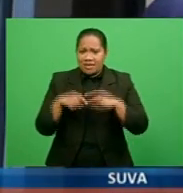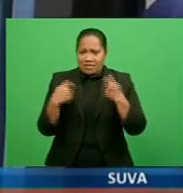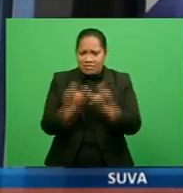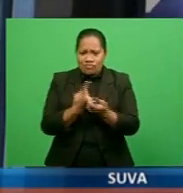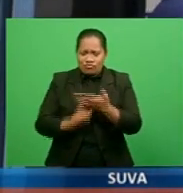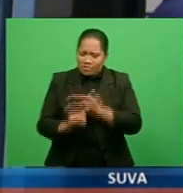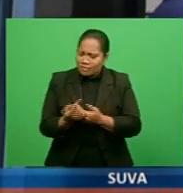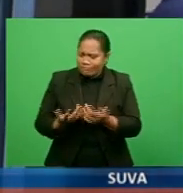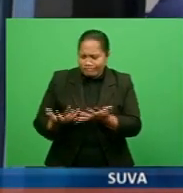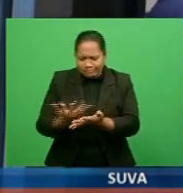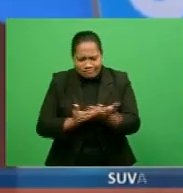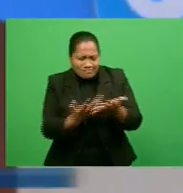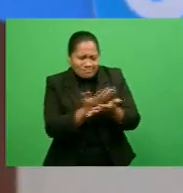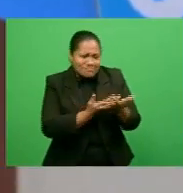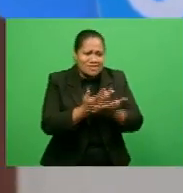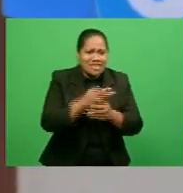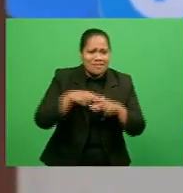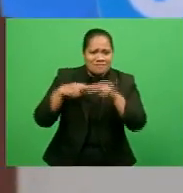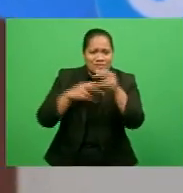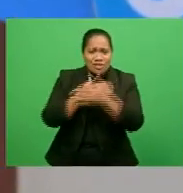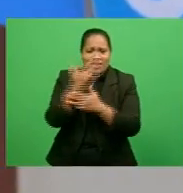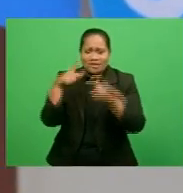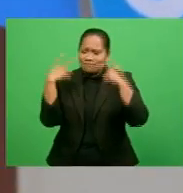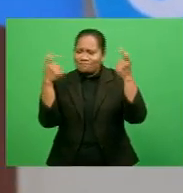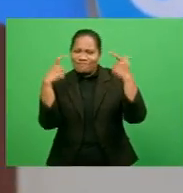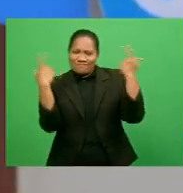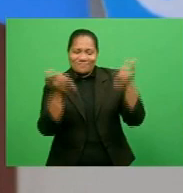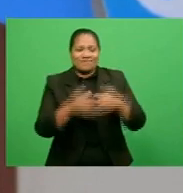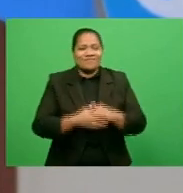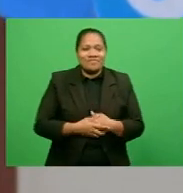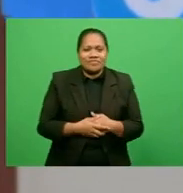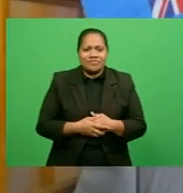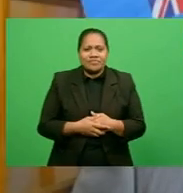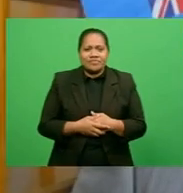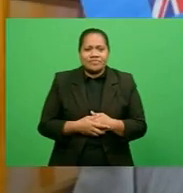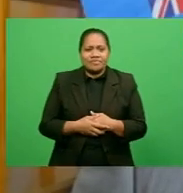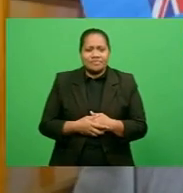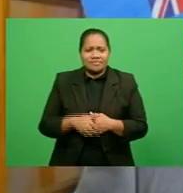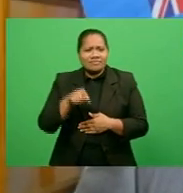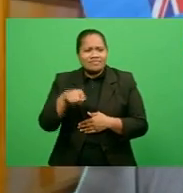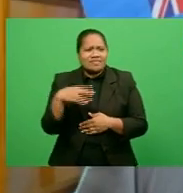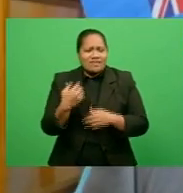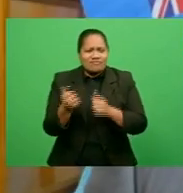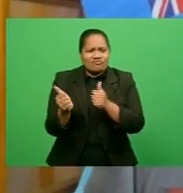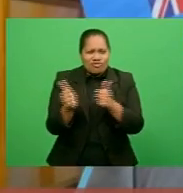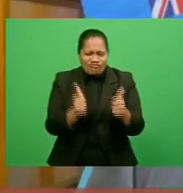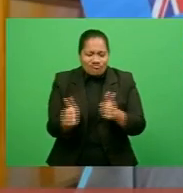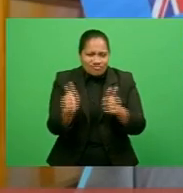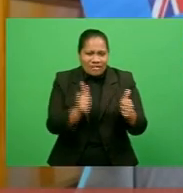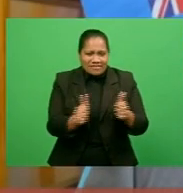Fiji Day celebrations under the new normal. Individual municipalities then maybe have arranged something.